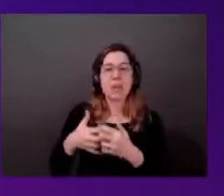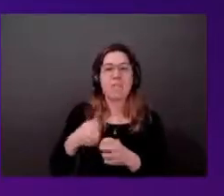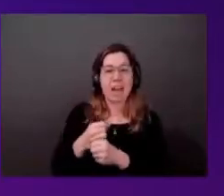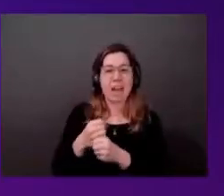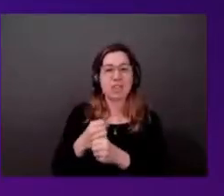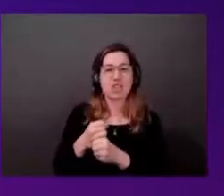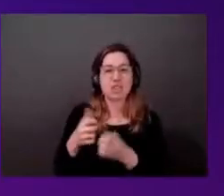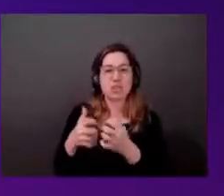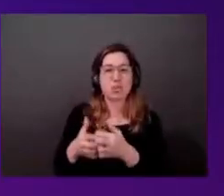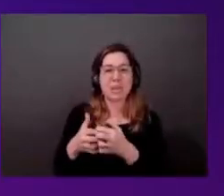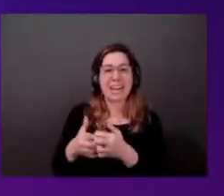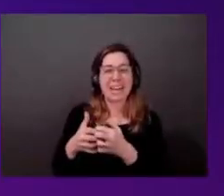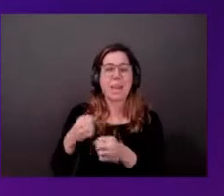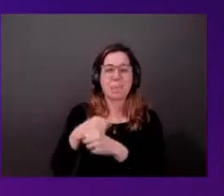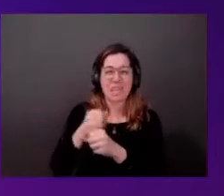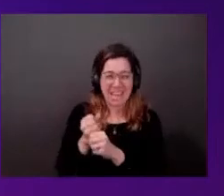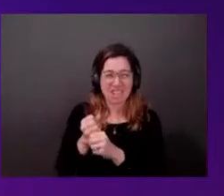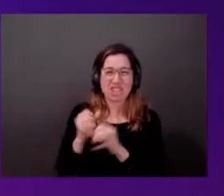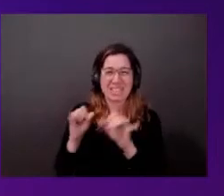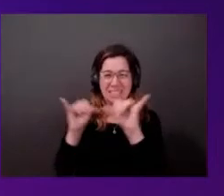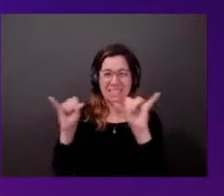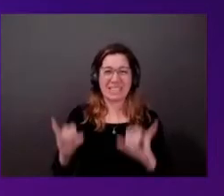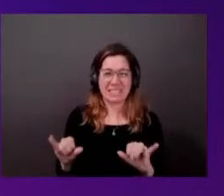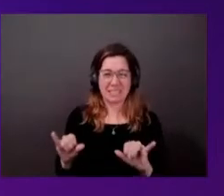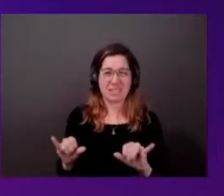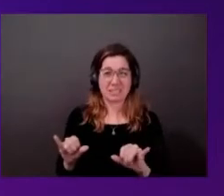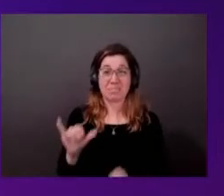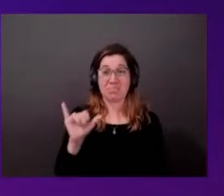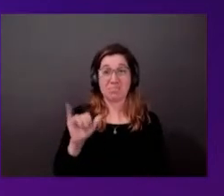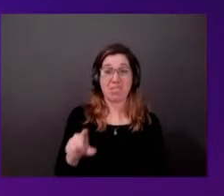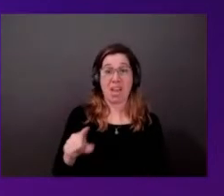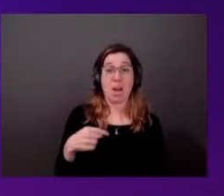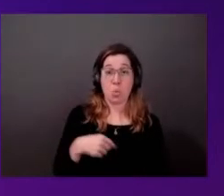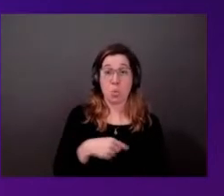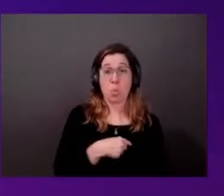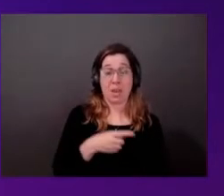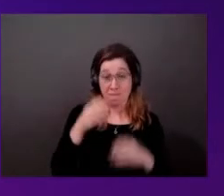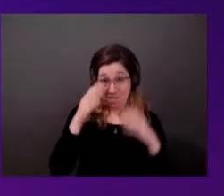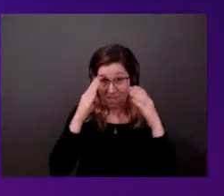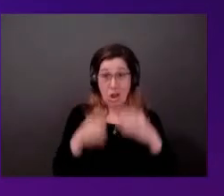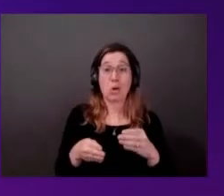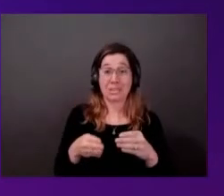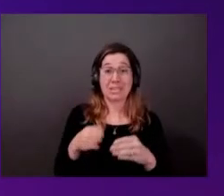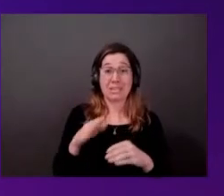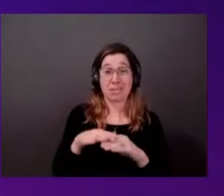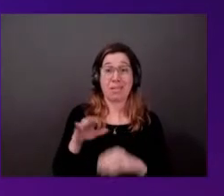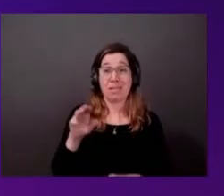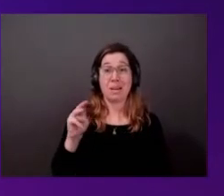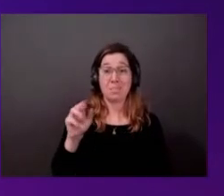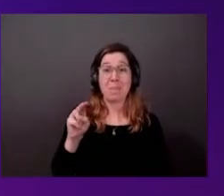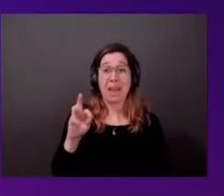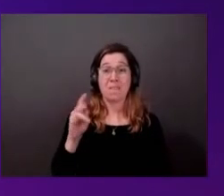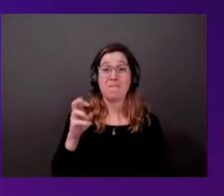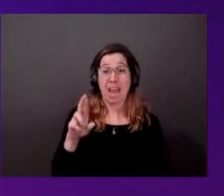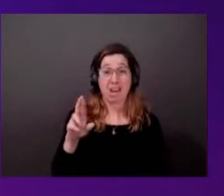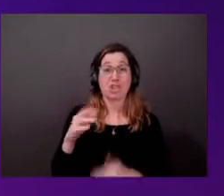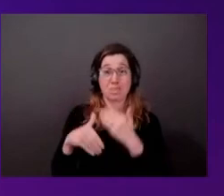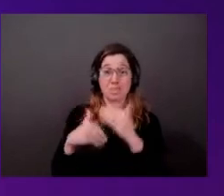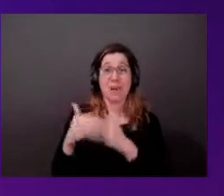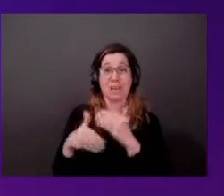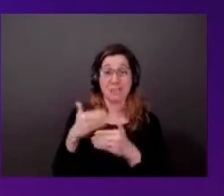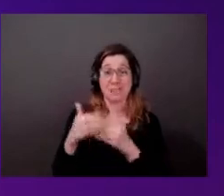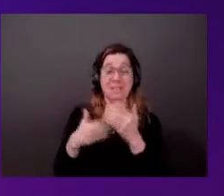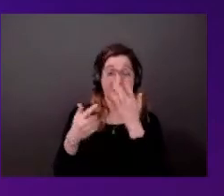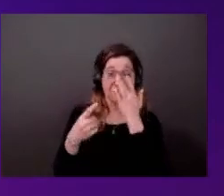system. And in that, we're really focused on our manufacturing processes from order intake